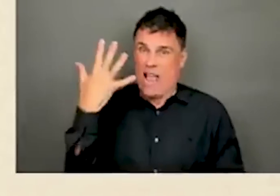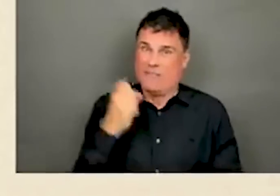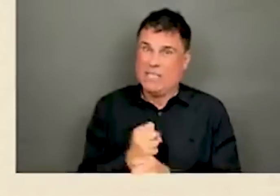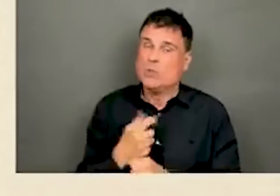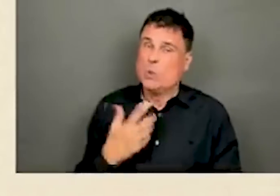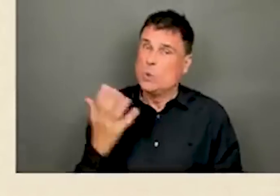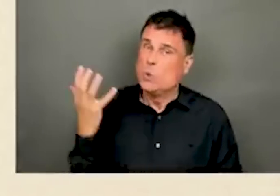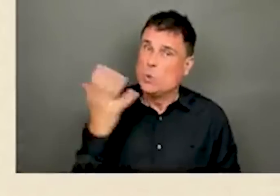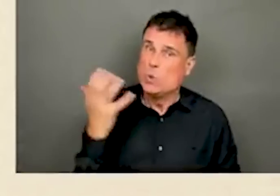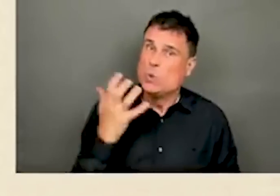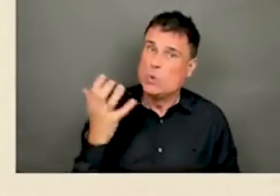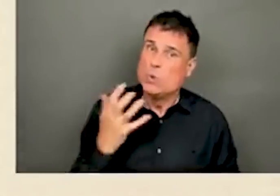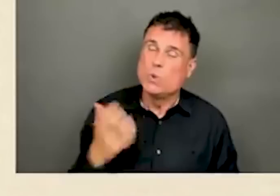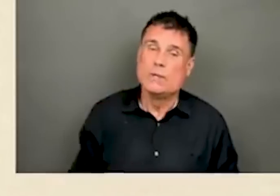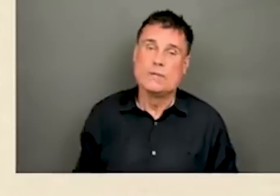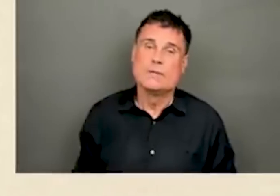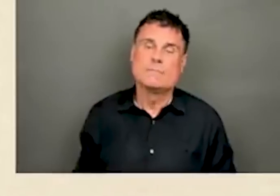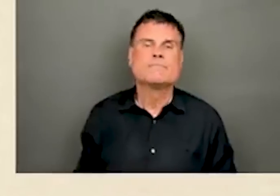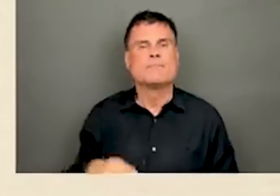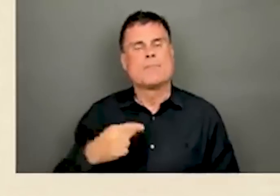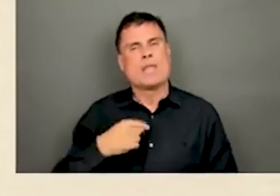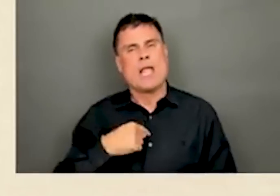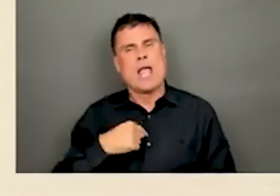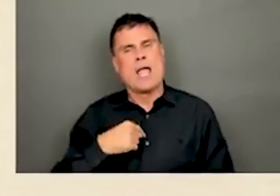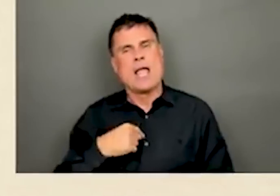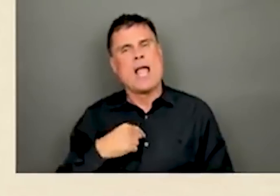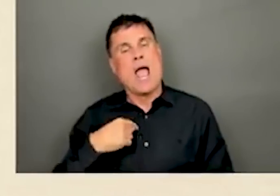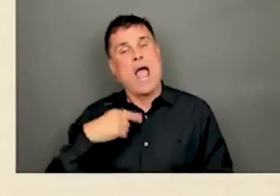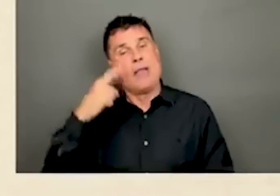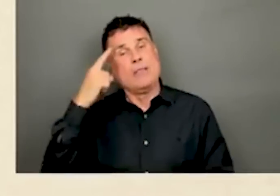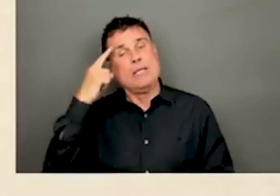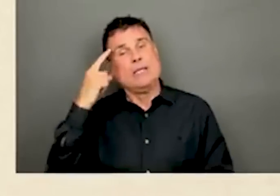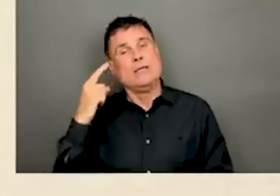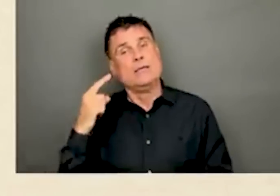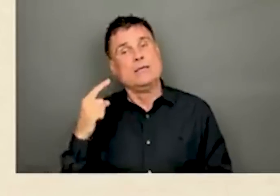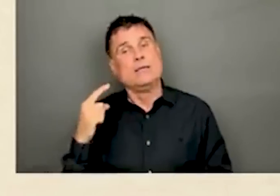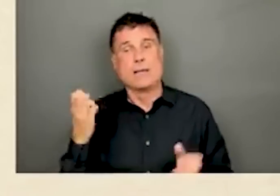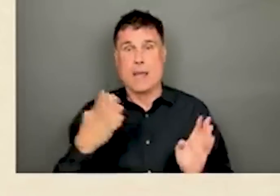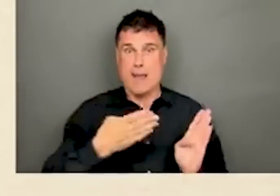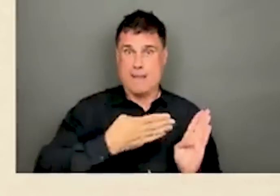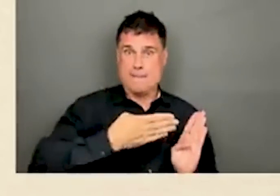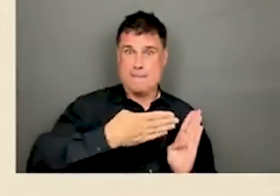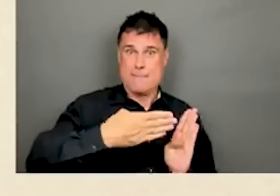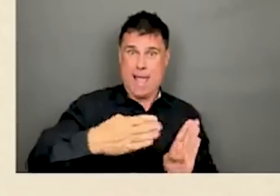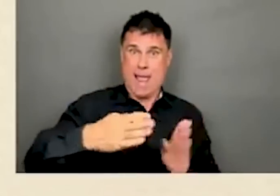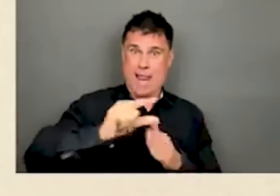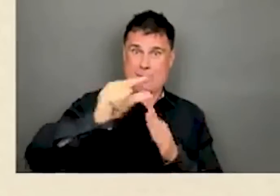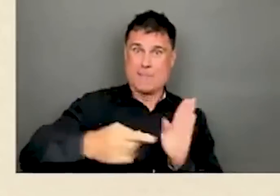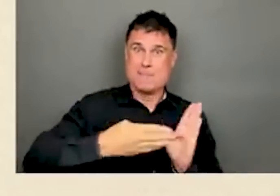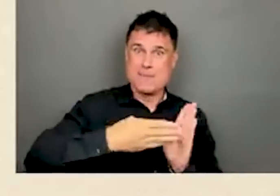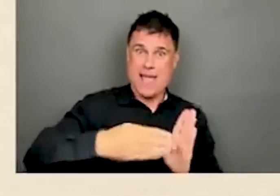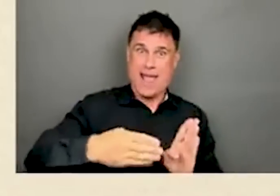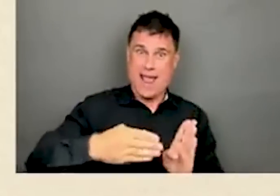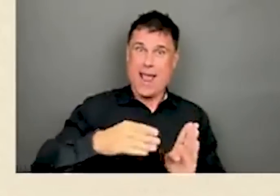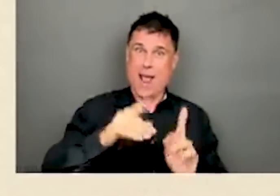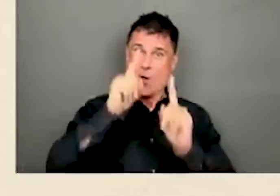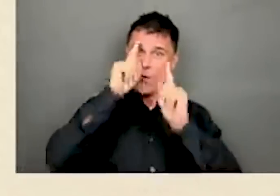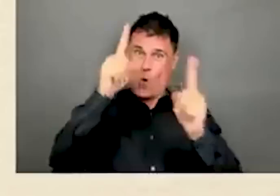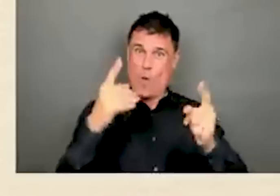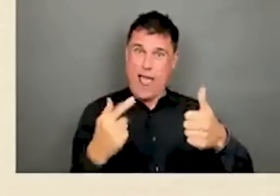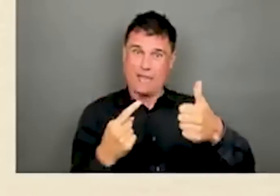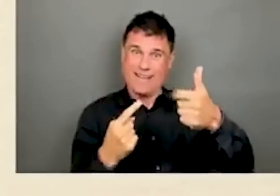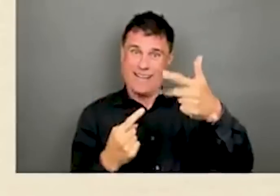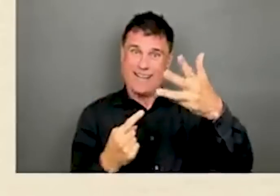that events are what governments are about. You have your plan, you have the objectives you want to realize, but your number one job is to